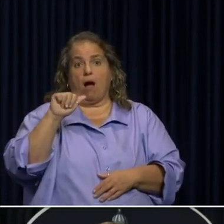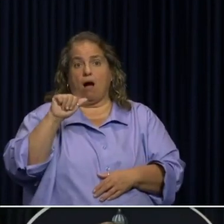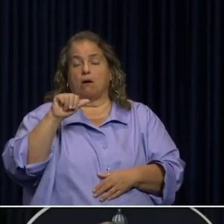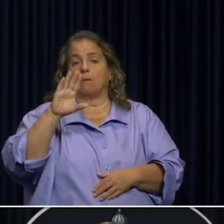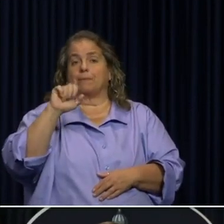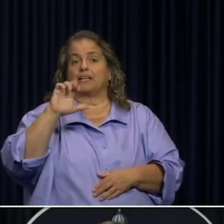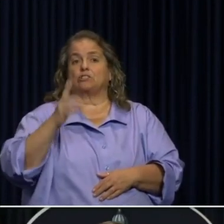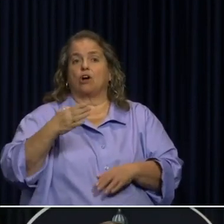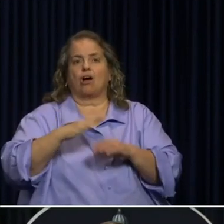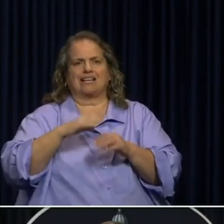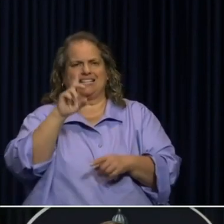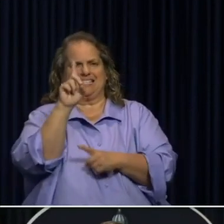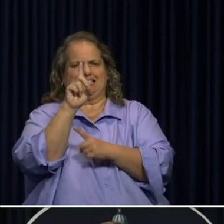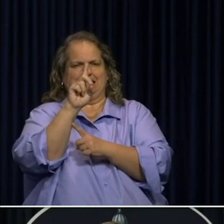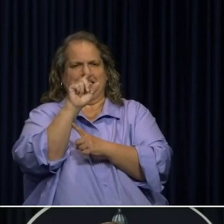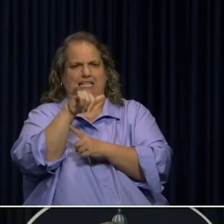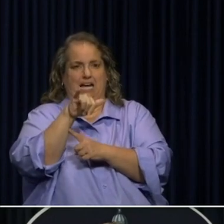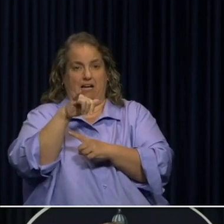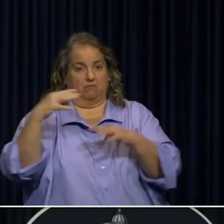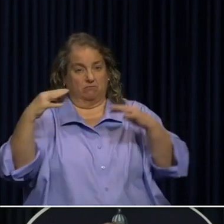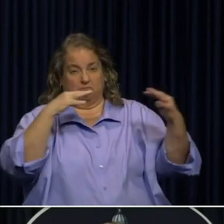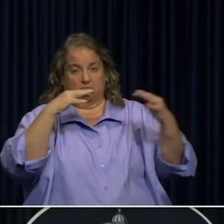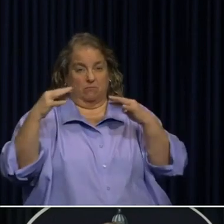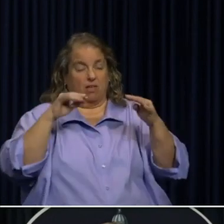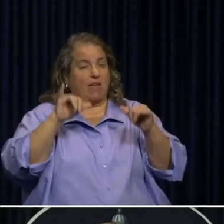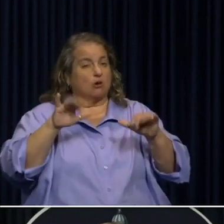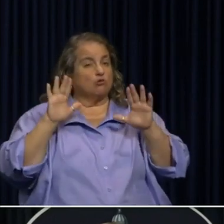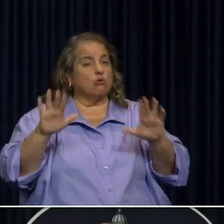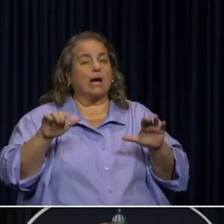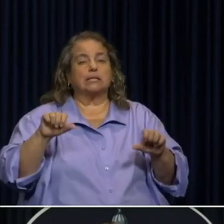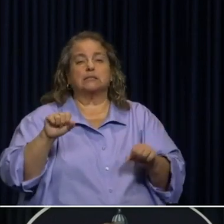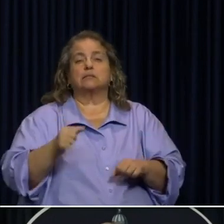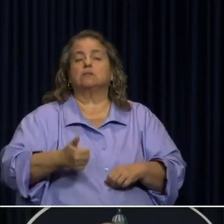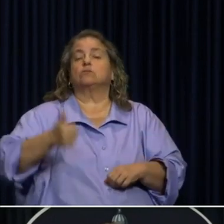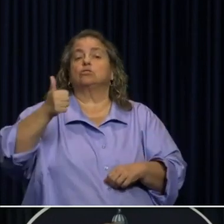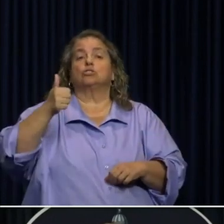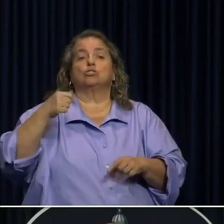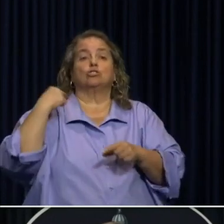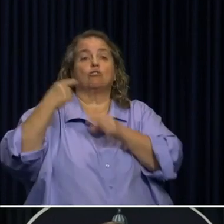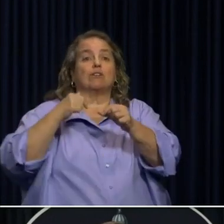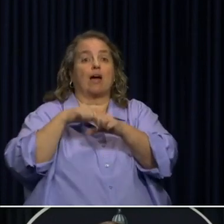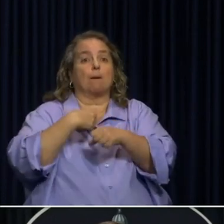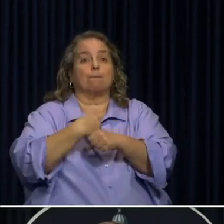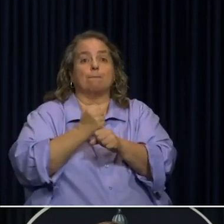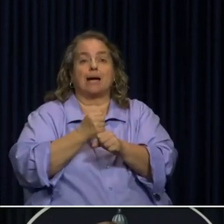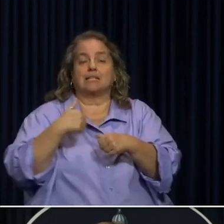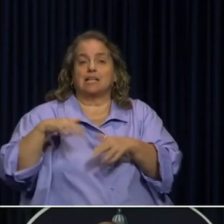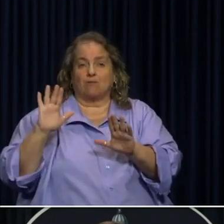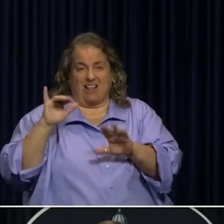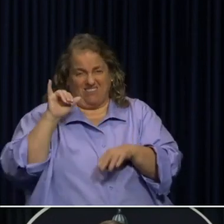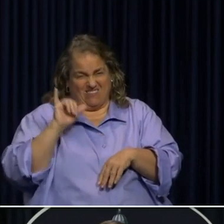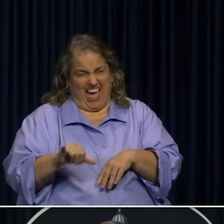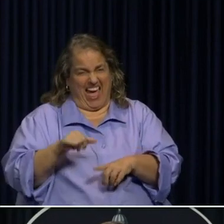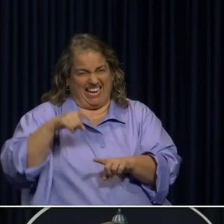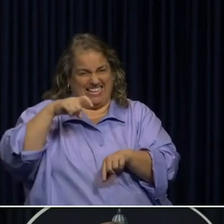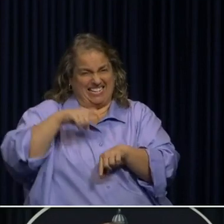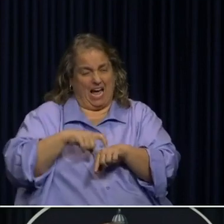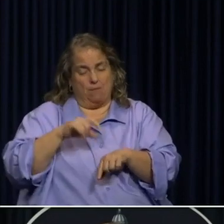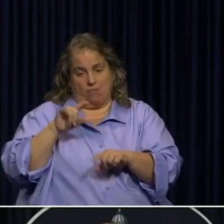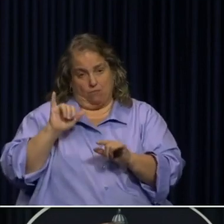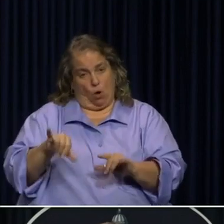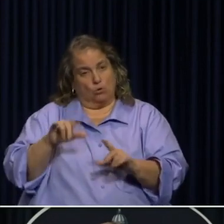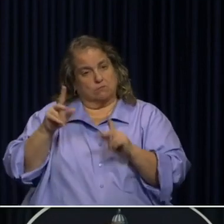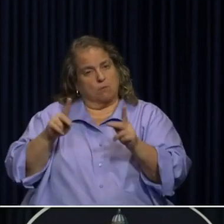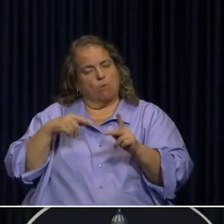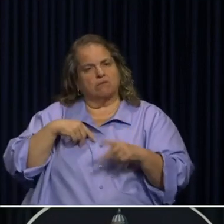When we talk about that greatest generation that made sacrifices, that one that in this specific time we look up to and know